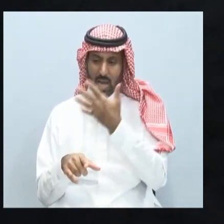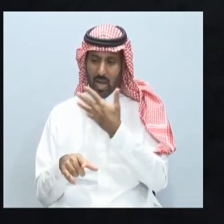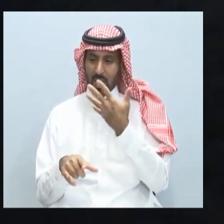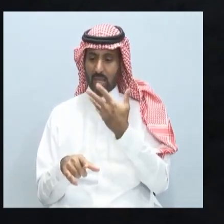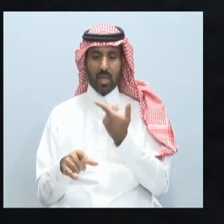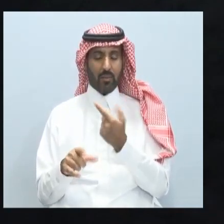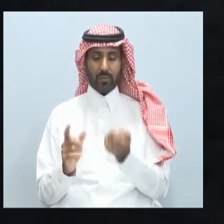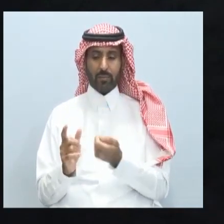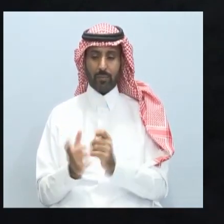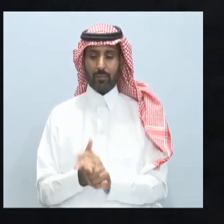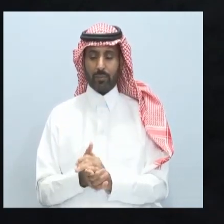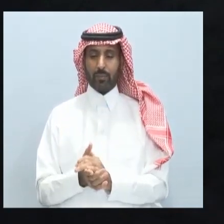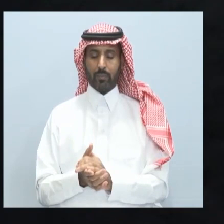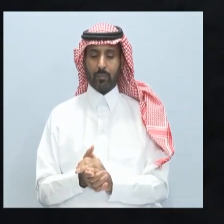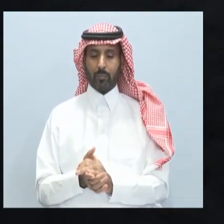they have with each other.